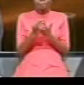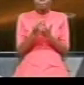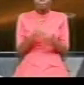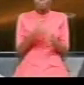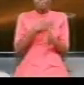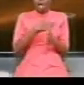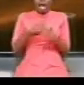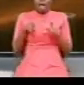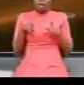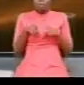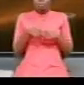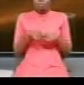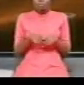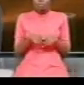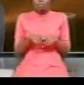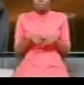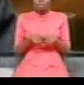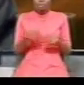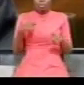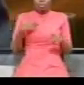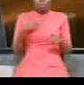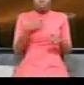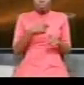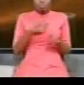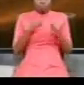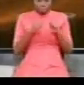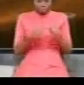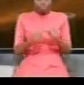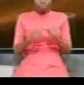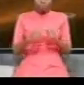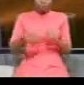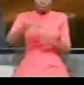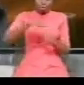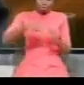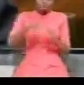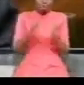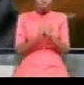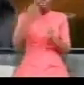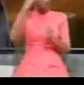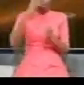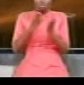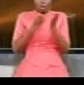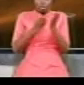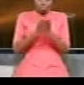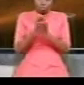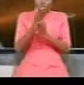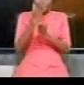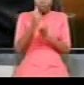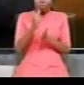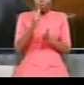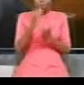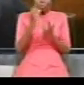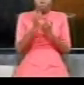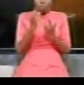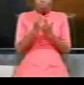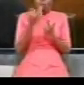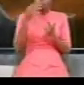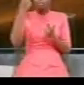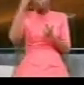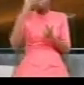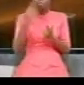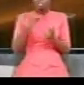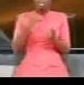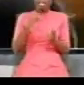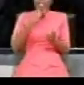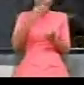And also, we keep communion with God through the sacred word. The word of God is the